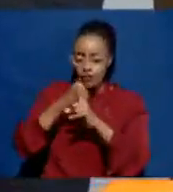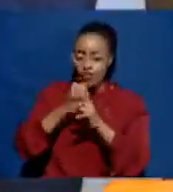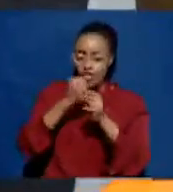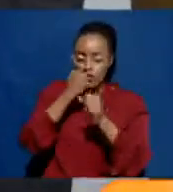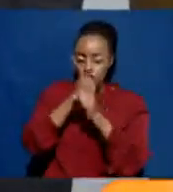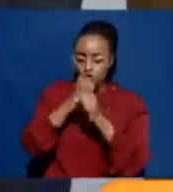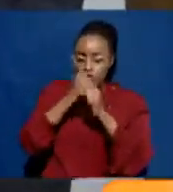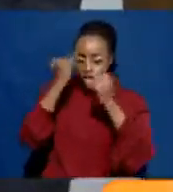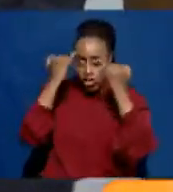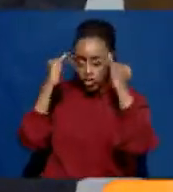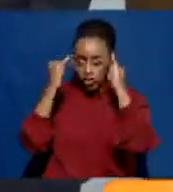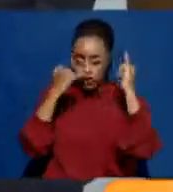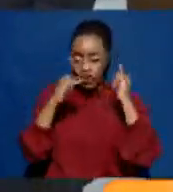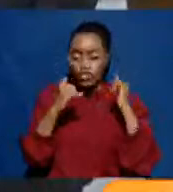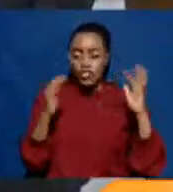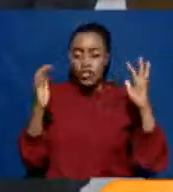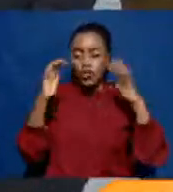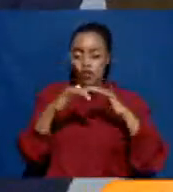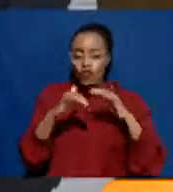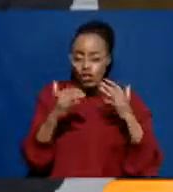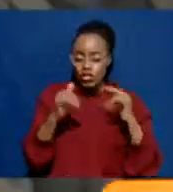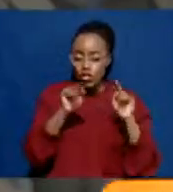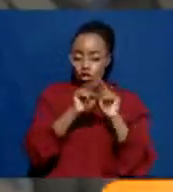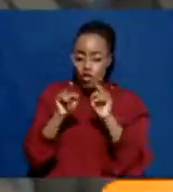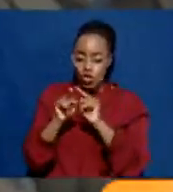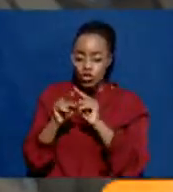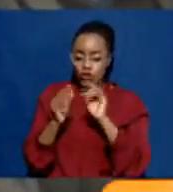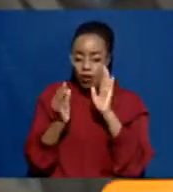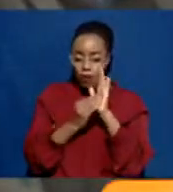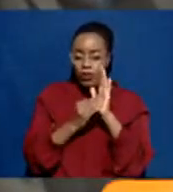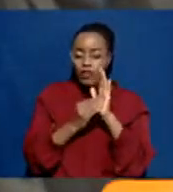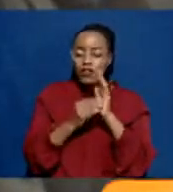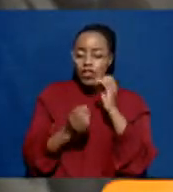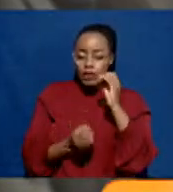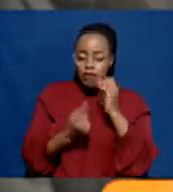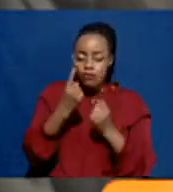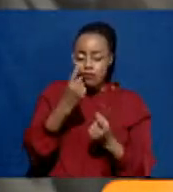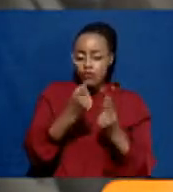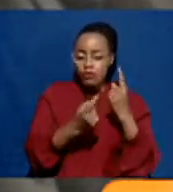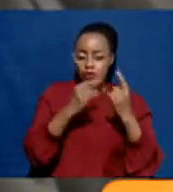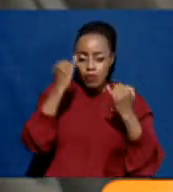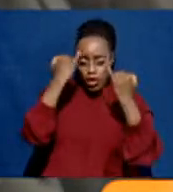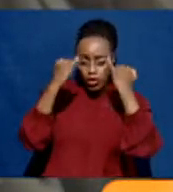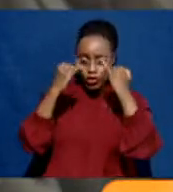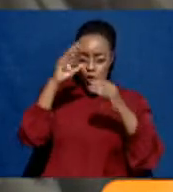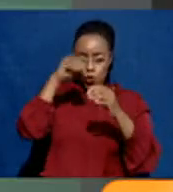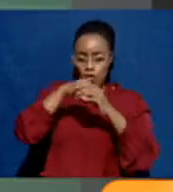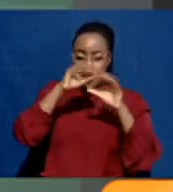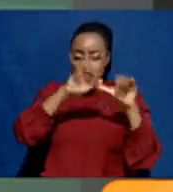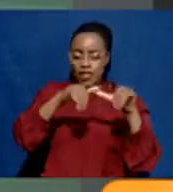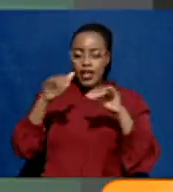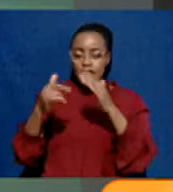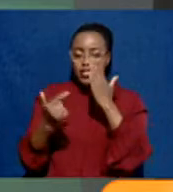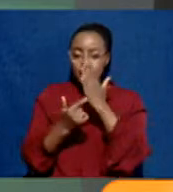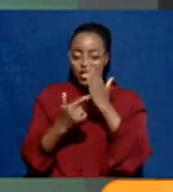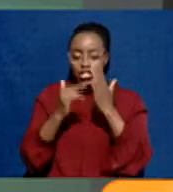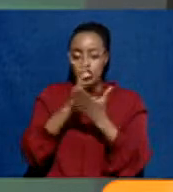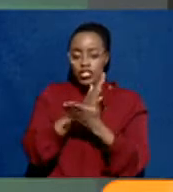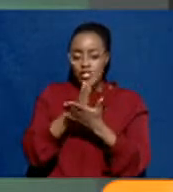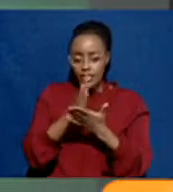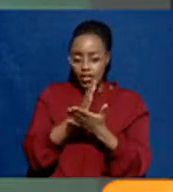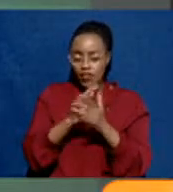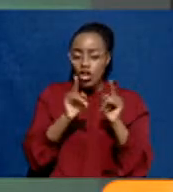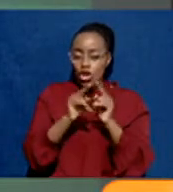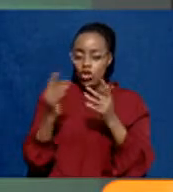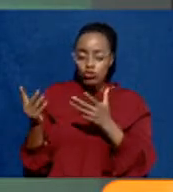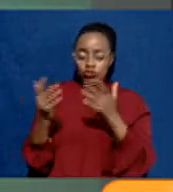of innovations. The conference will also put a spotlight on emerging innovations within the agriculture technology sector. It will